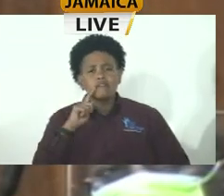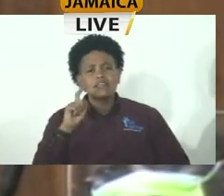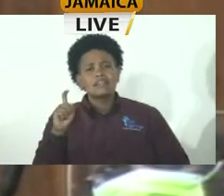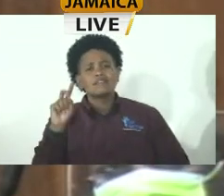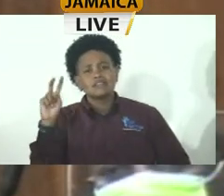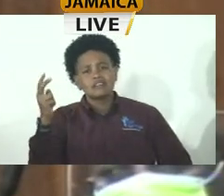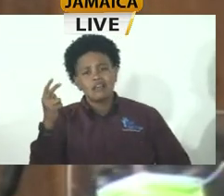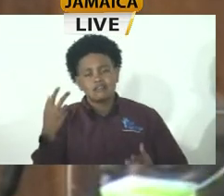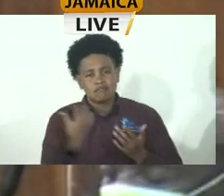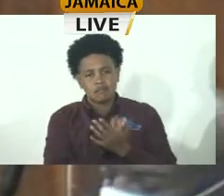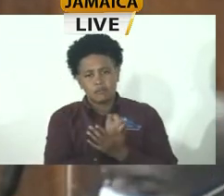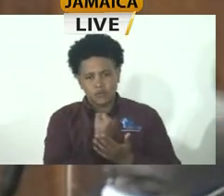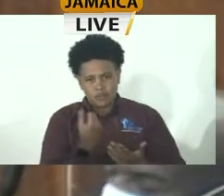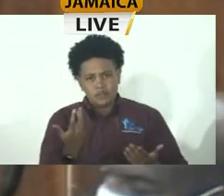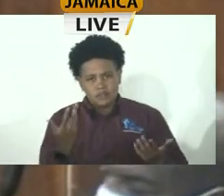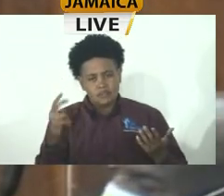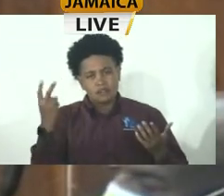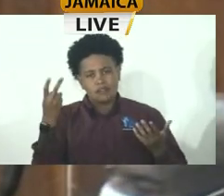chance